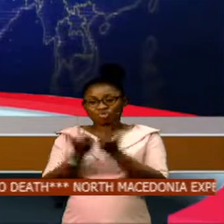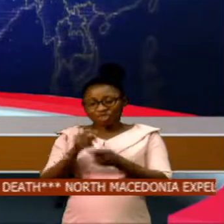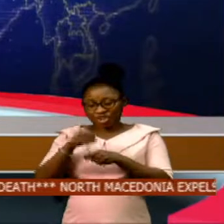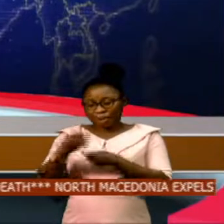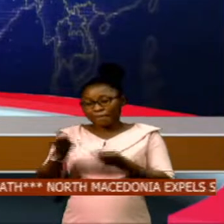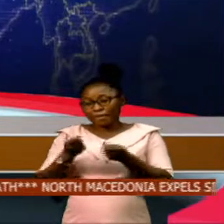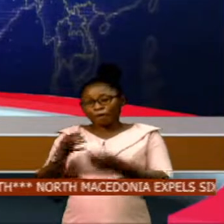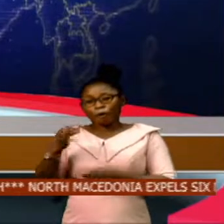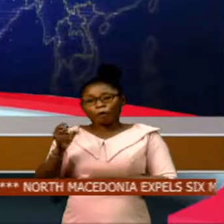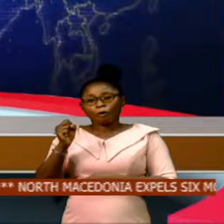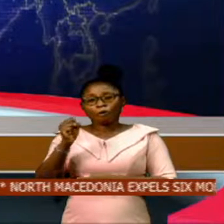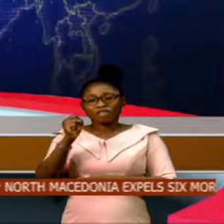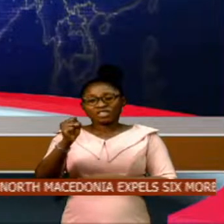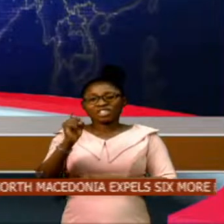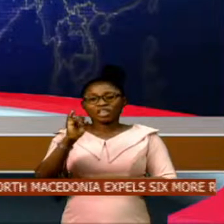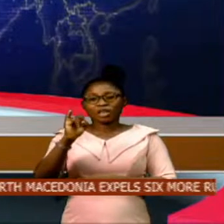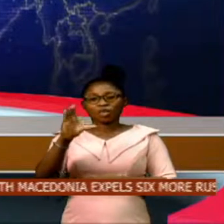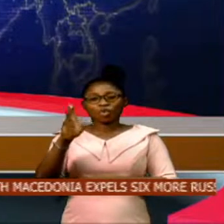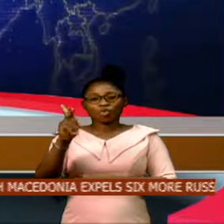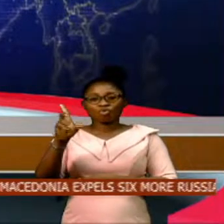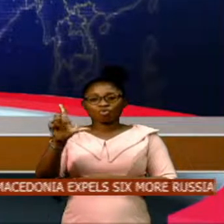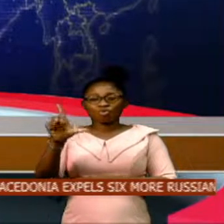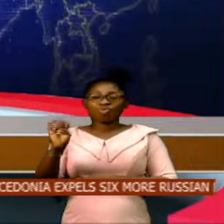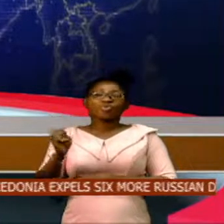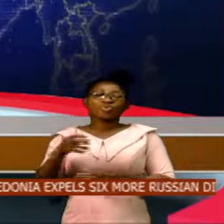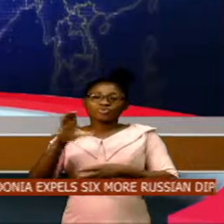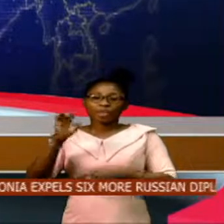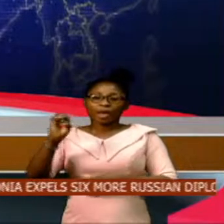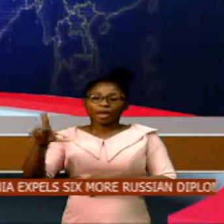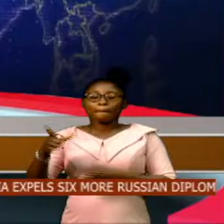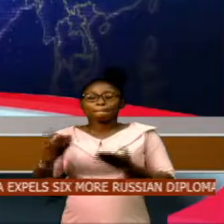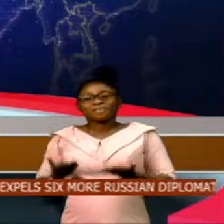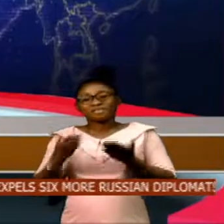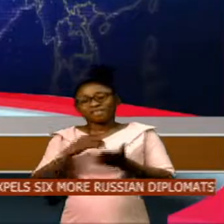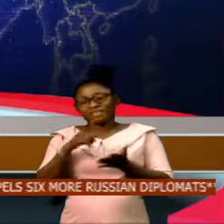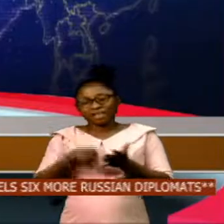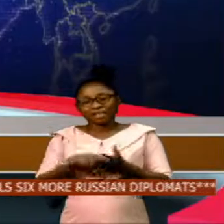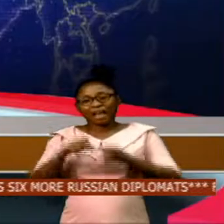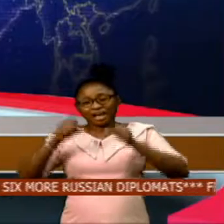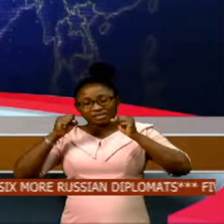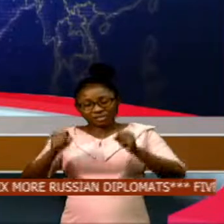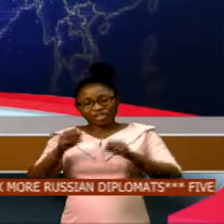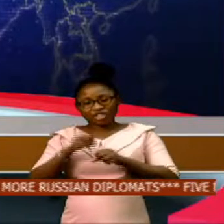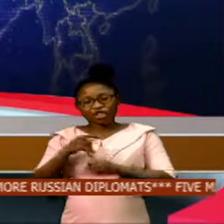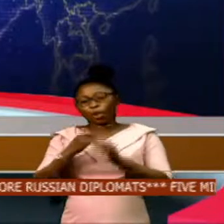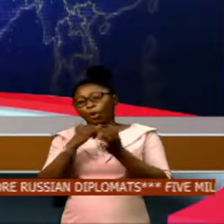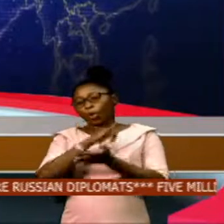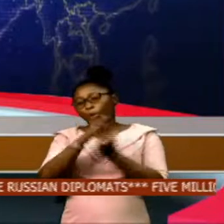of sickle cell as the hearing preferred a strengthening of existing centers in the country.